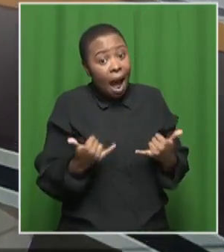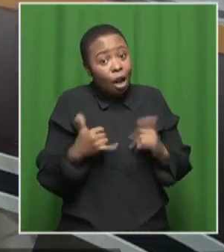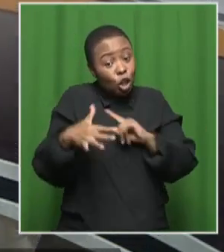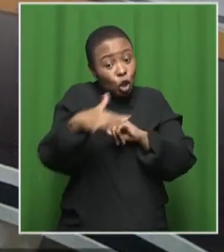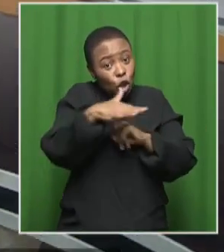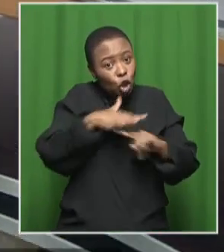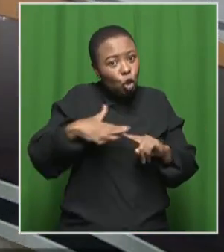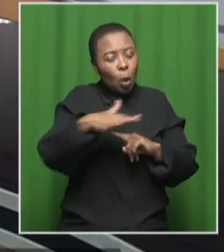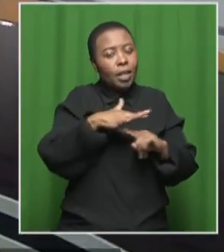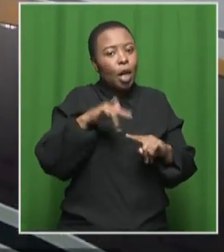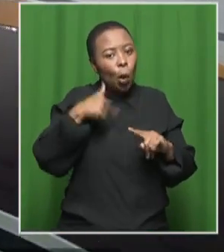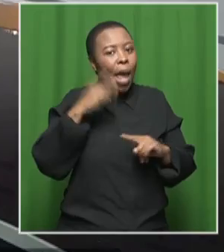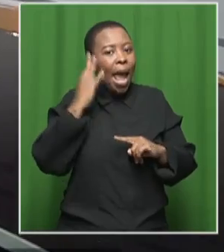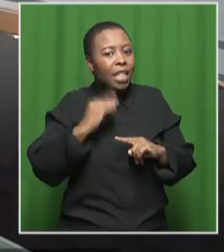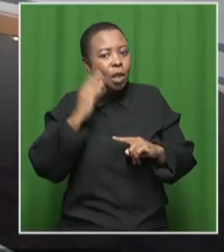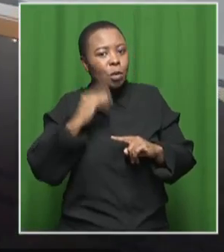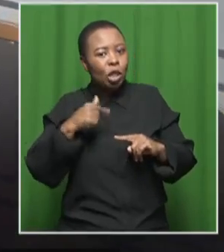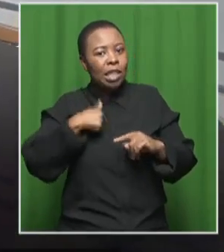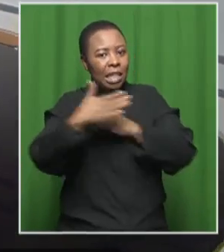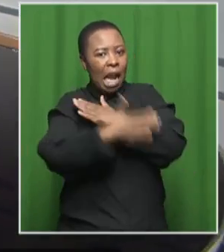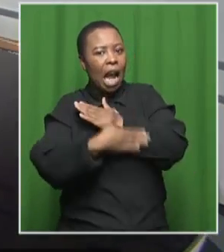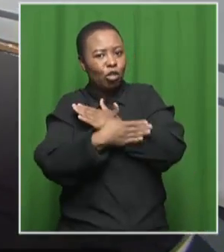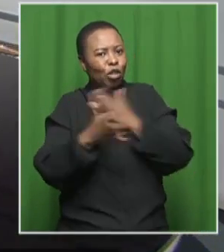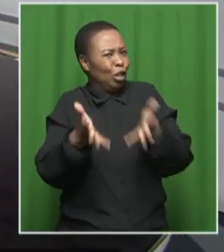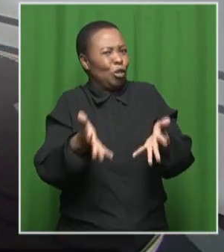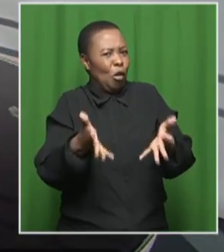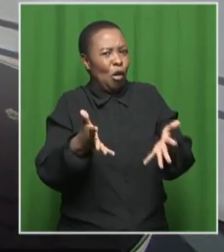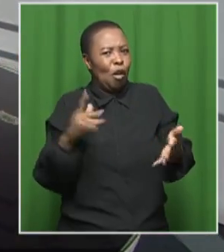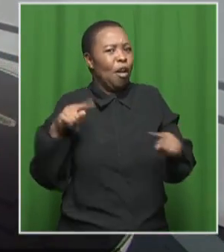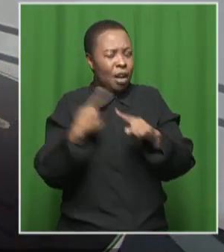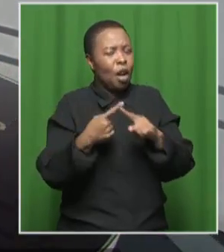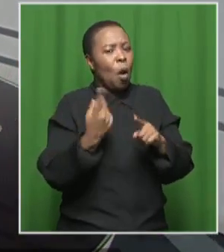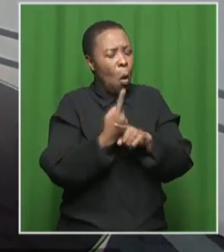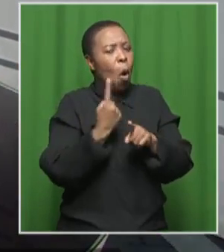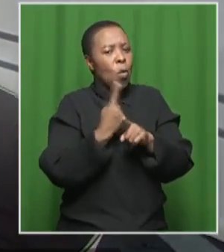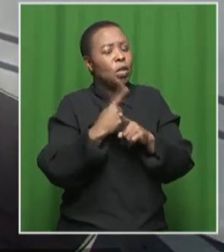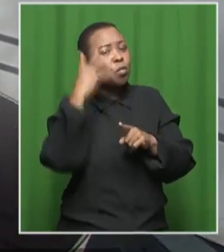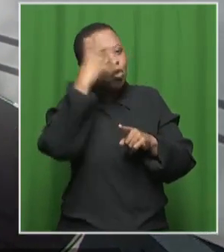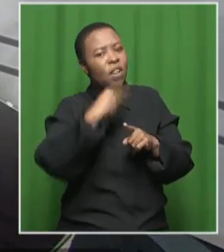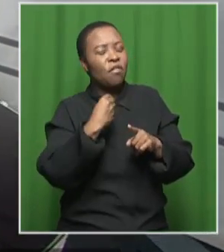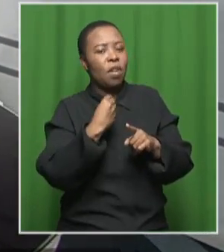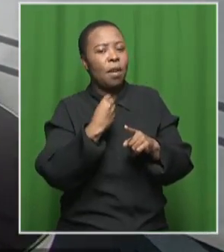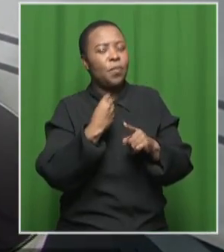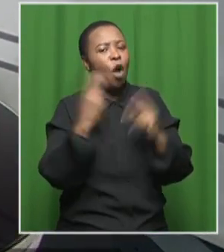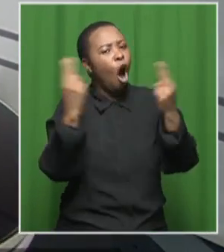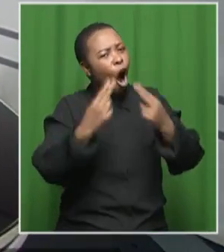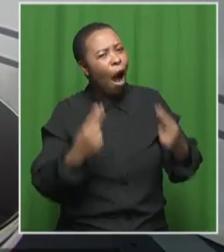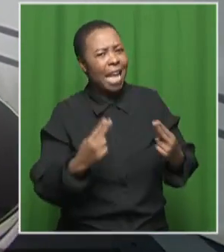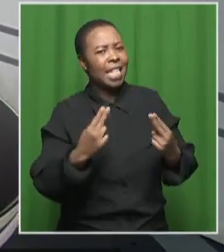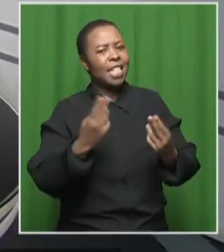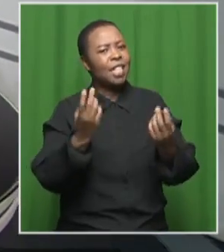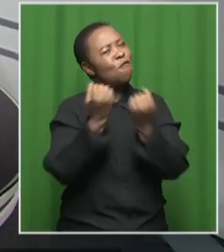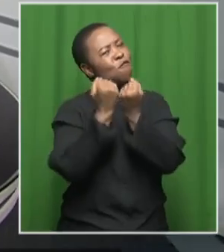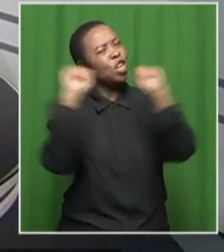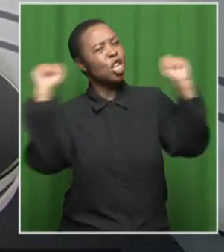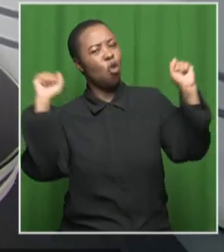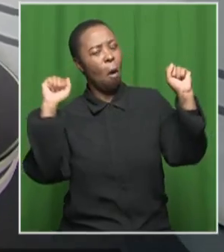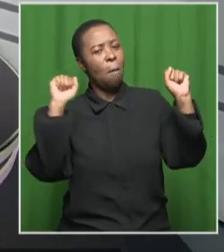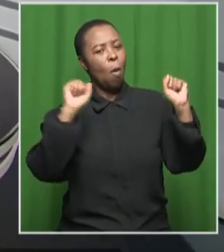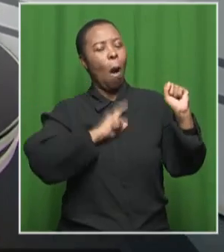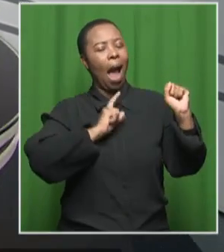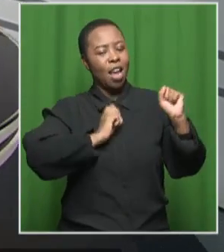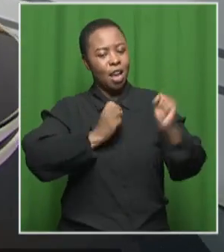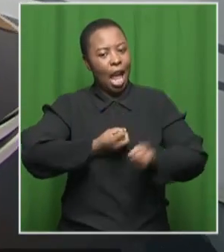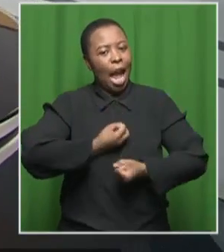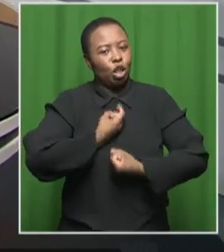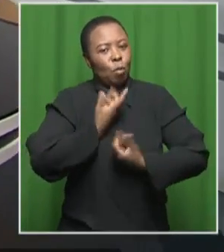find ourselves in as a country. It always has been that way. That's what's been so beautiful about the arts and the freedom of art, because it is freedom of